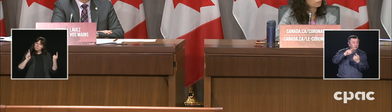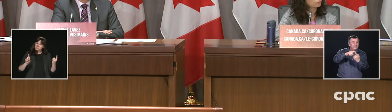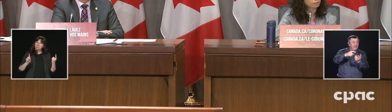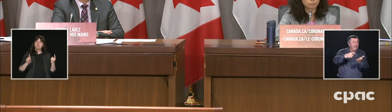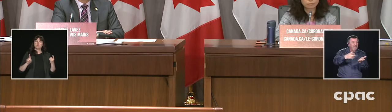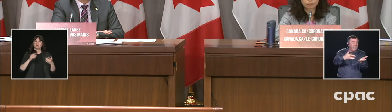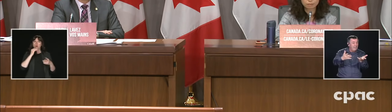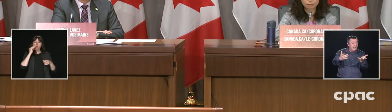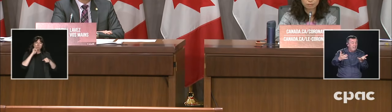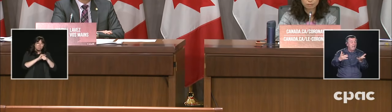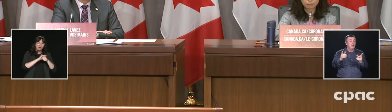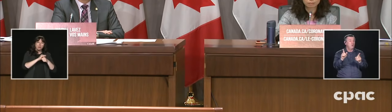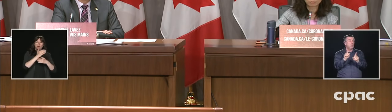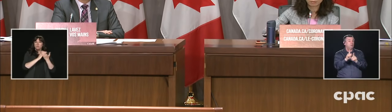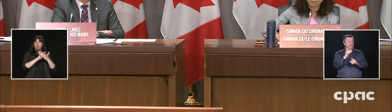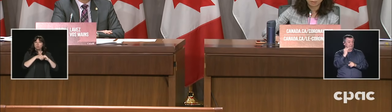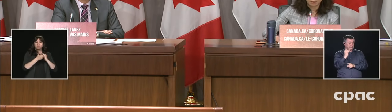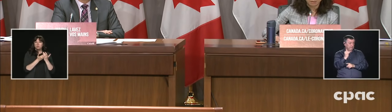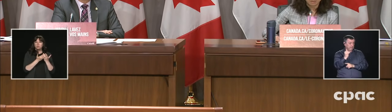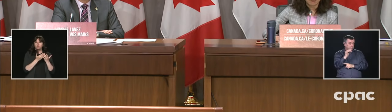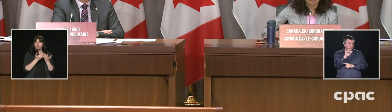physical distancing?